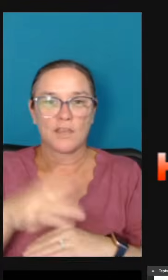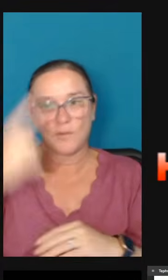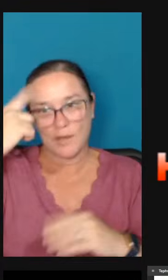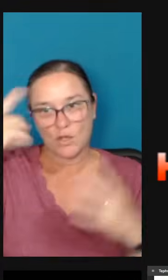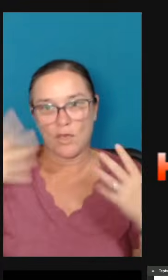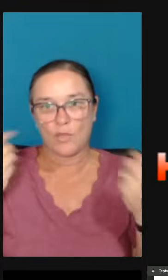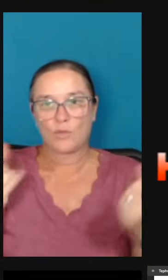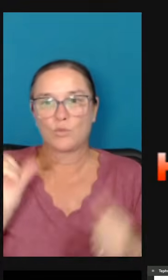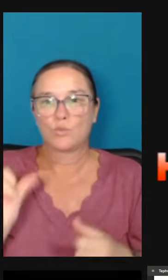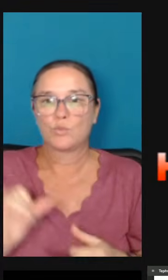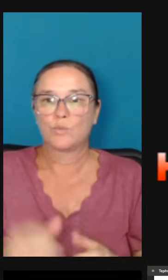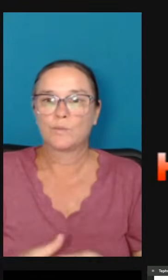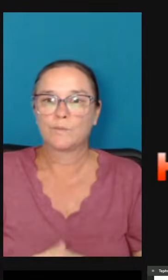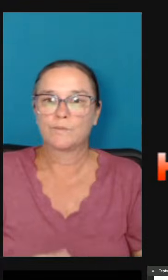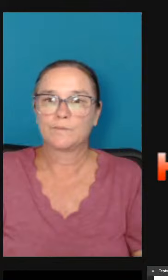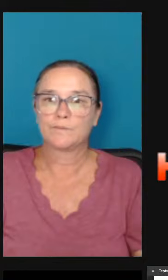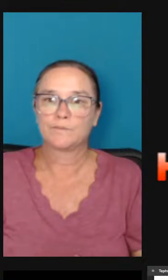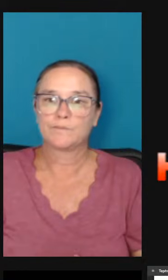well.